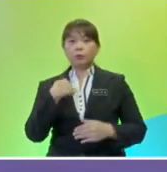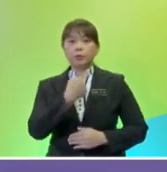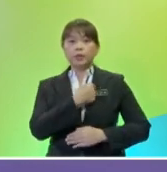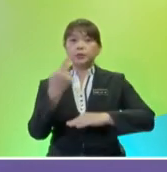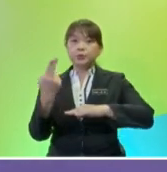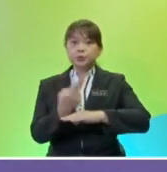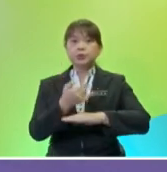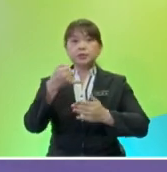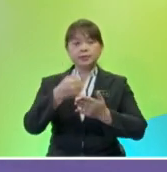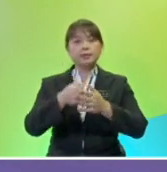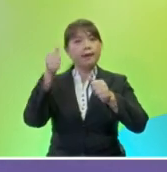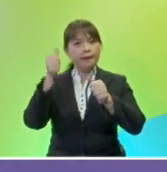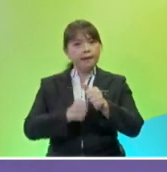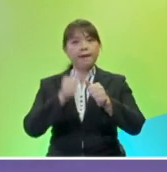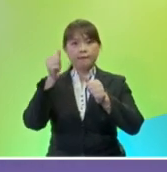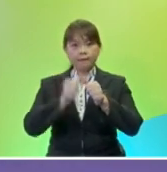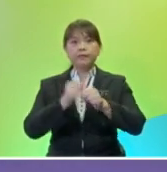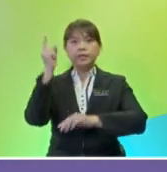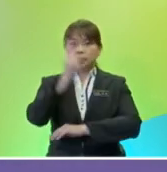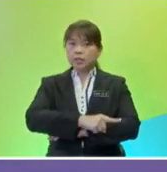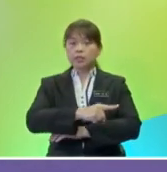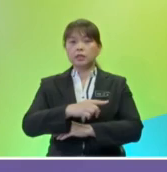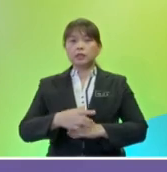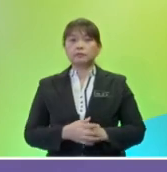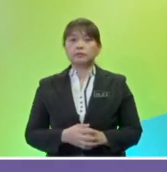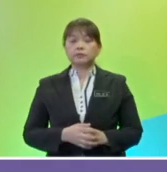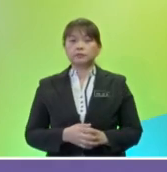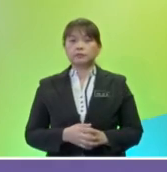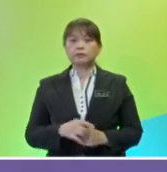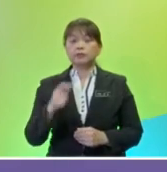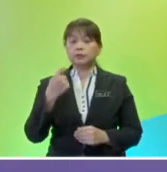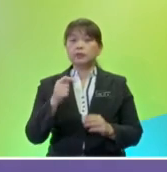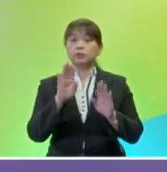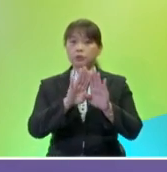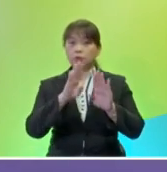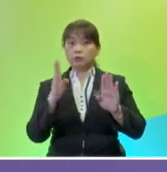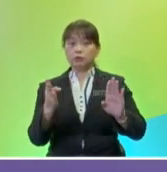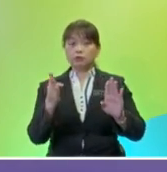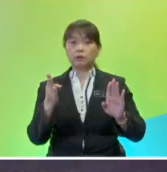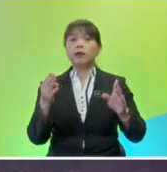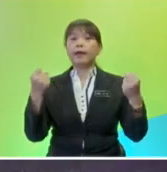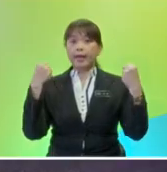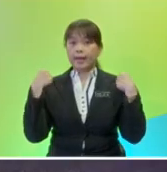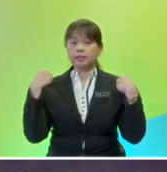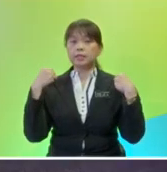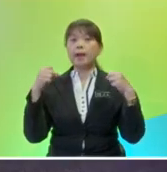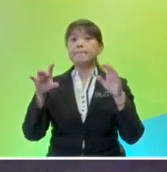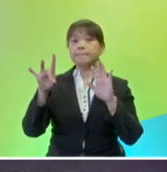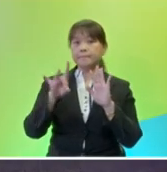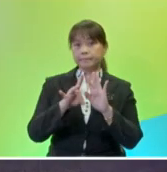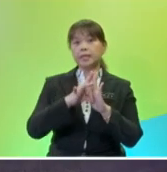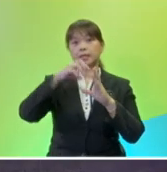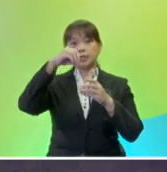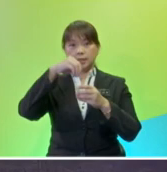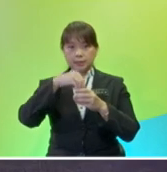Oh, really? You know, like, the door, it has magnets inside. Oh. So that's why when we leave it open, it